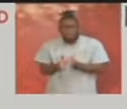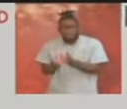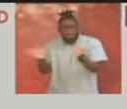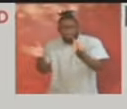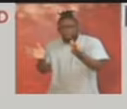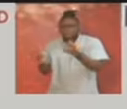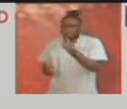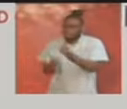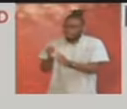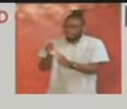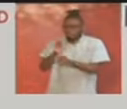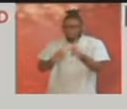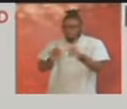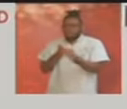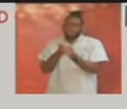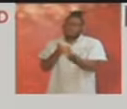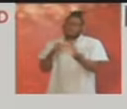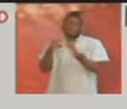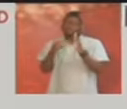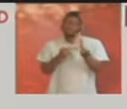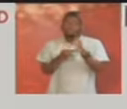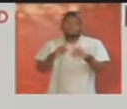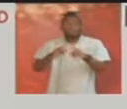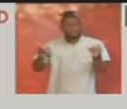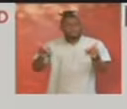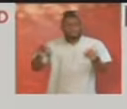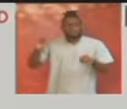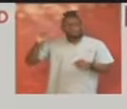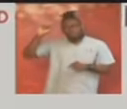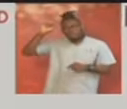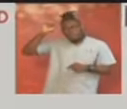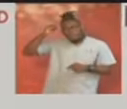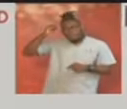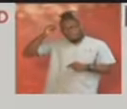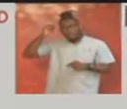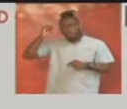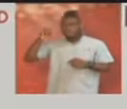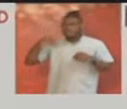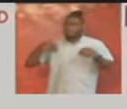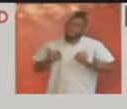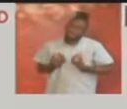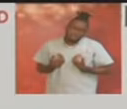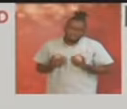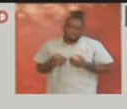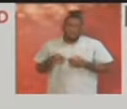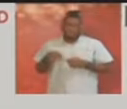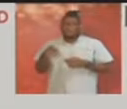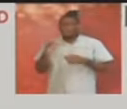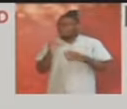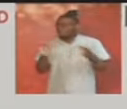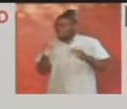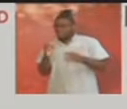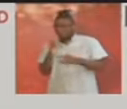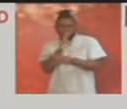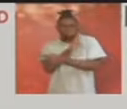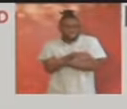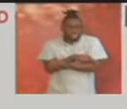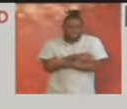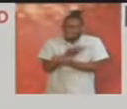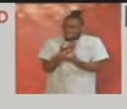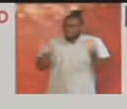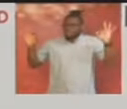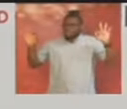want to remind those who are getting fatigued, those who are relapsing into the less careful behaviors, that this is